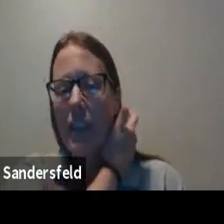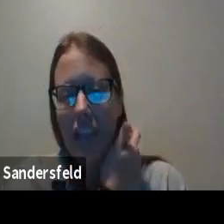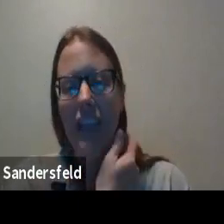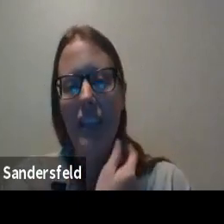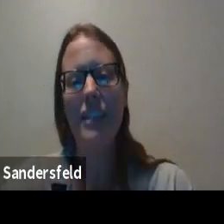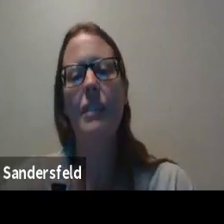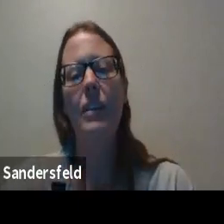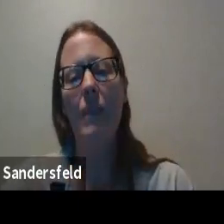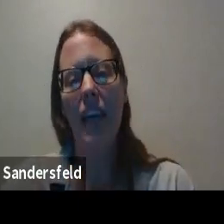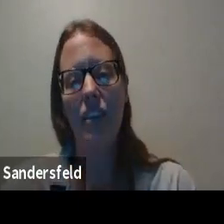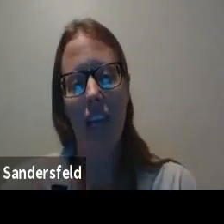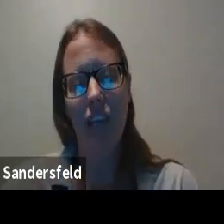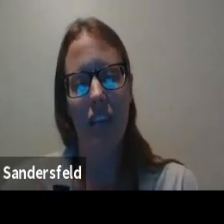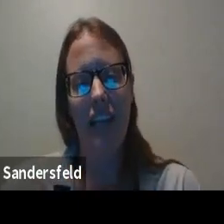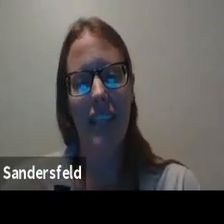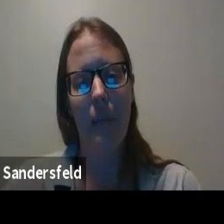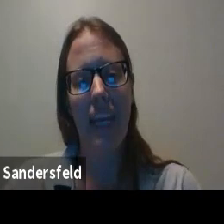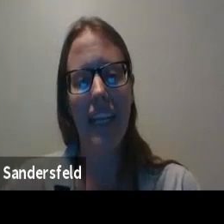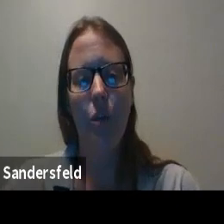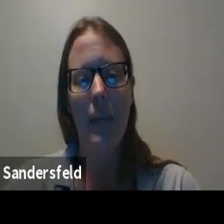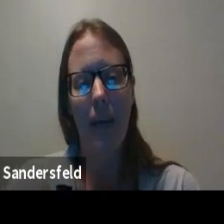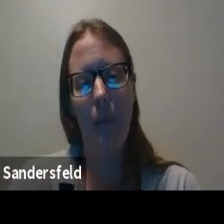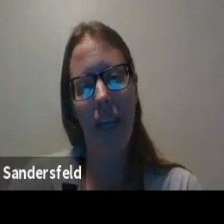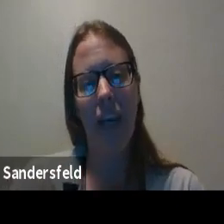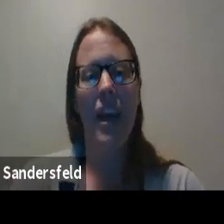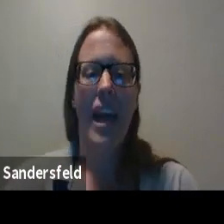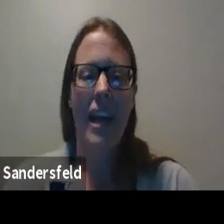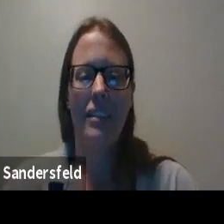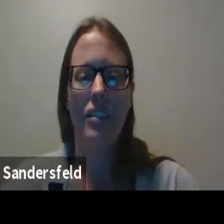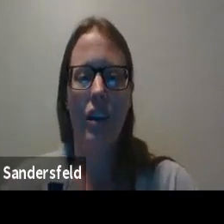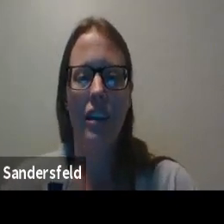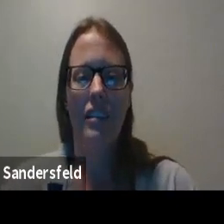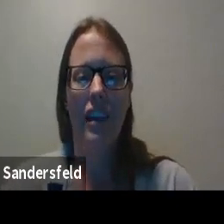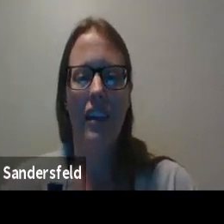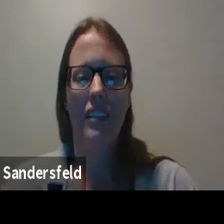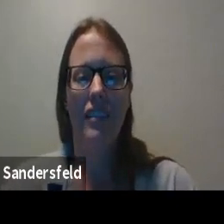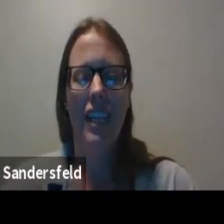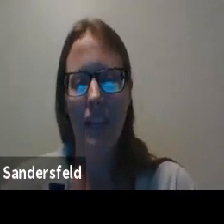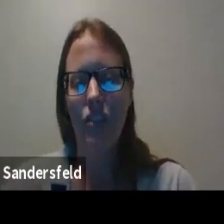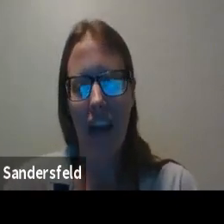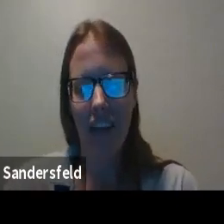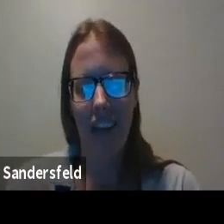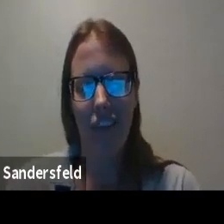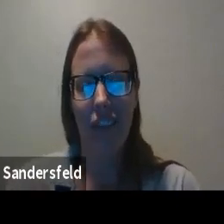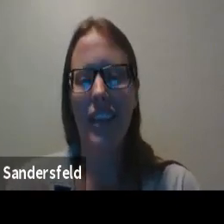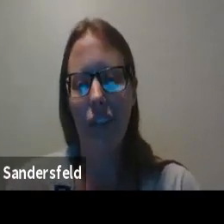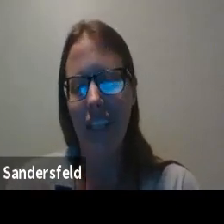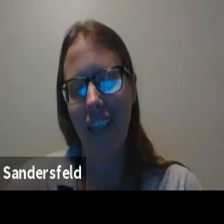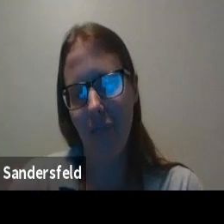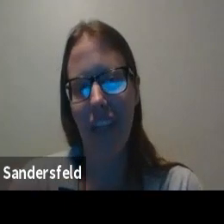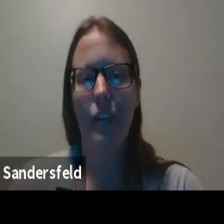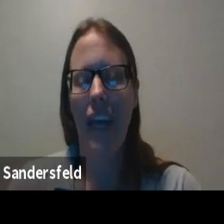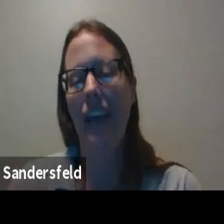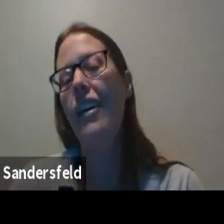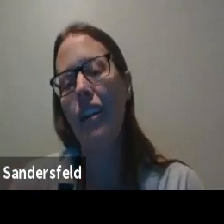I really like this. And with my education class, we kind of go week by week and start keeping track of a little at a